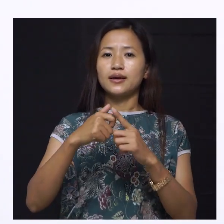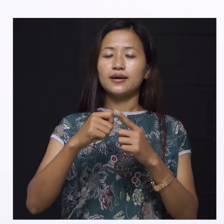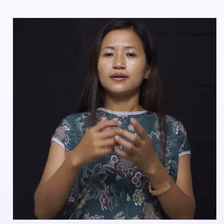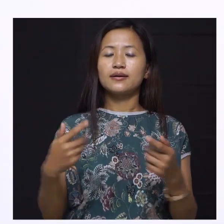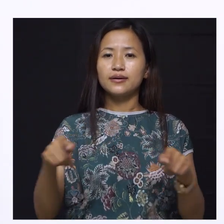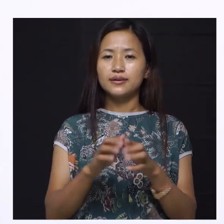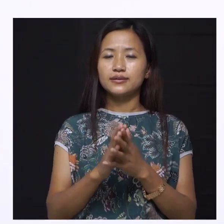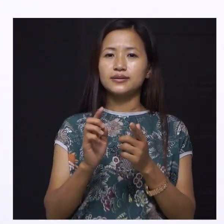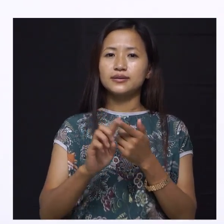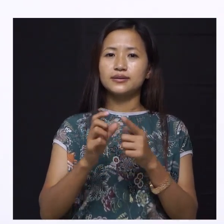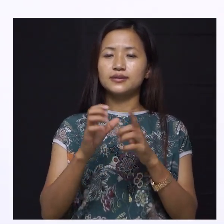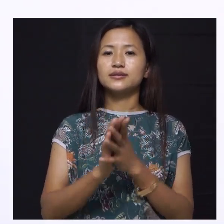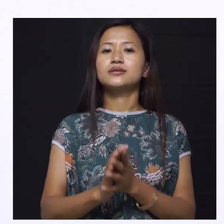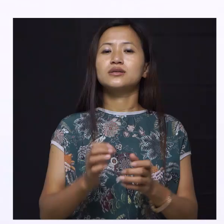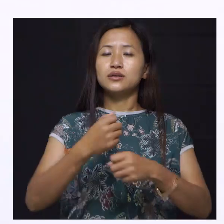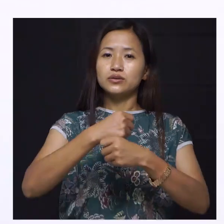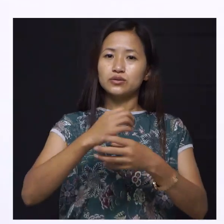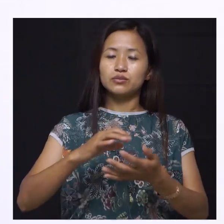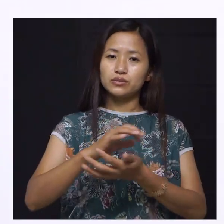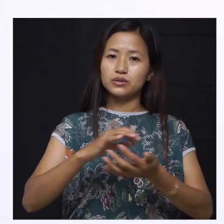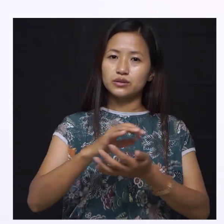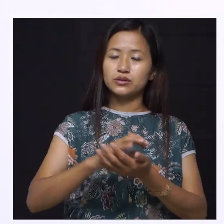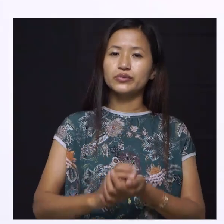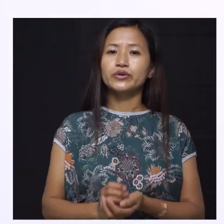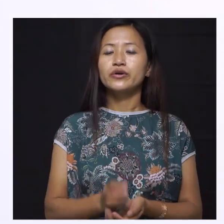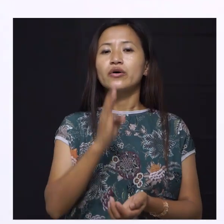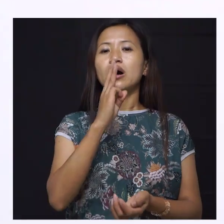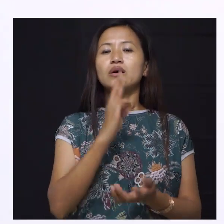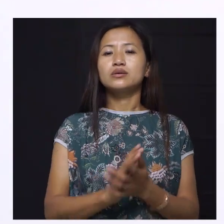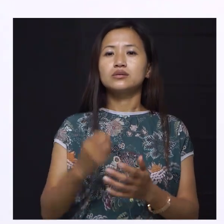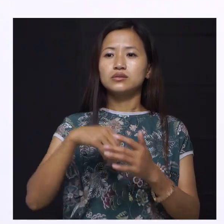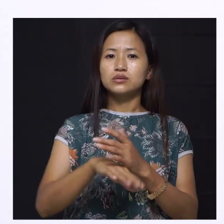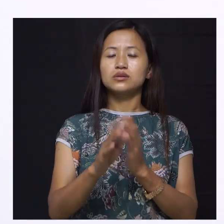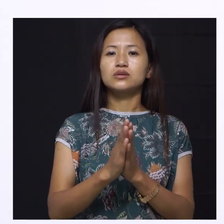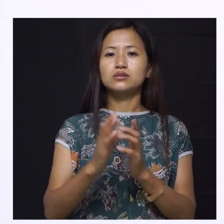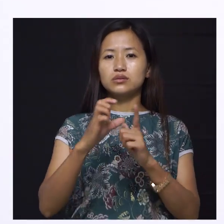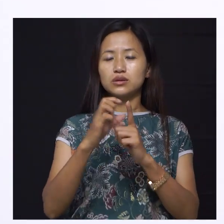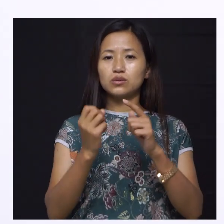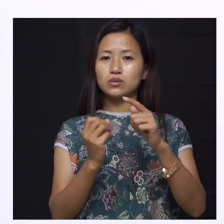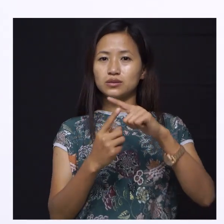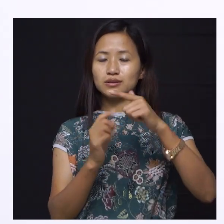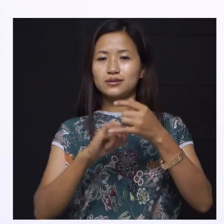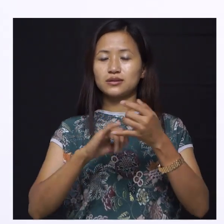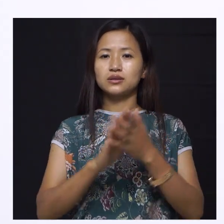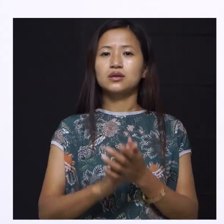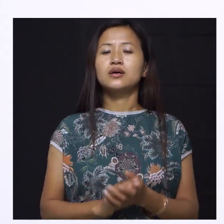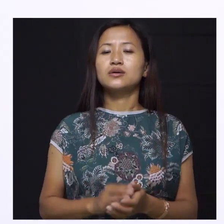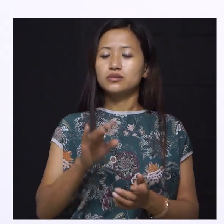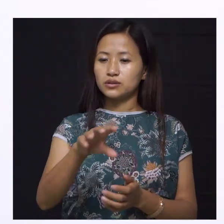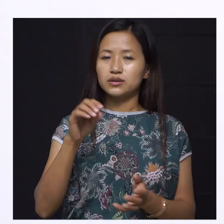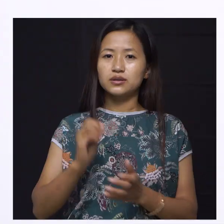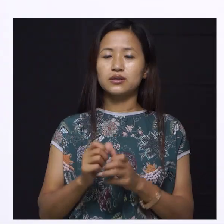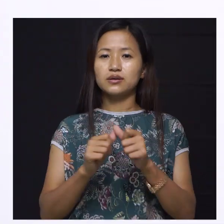K-N-E-A-D knead is to mix flour with water and then to make it into a dough, okay? After mixing it, you get a lump,